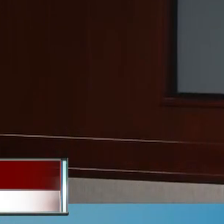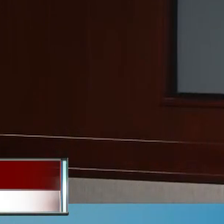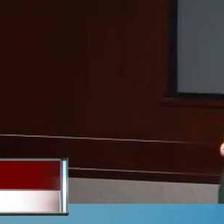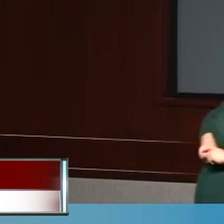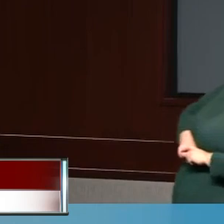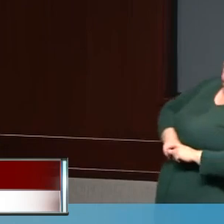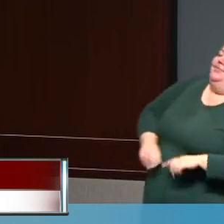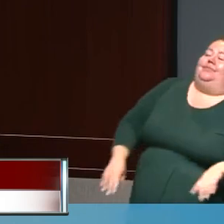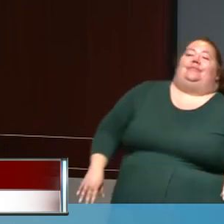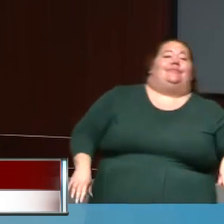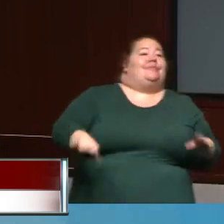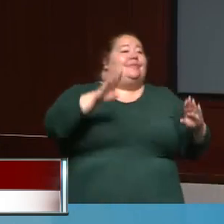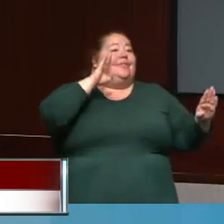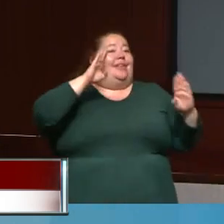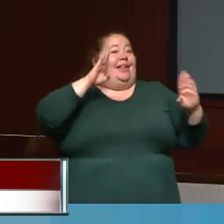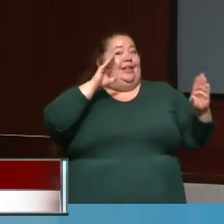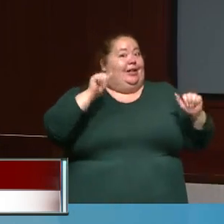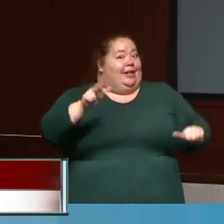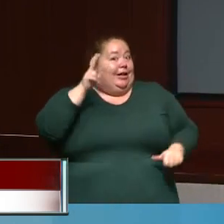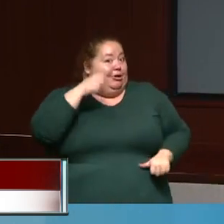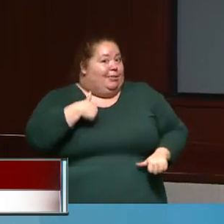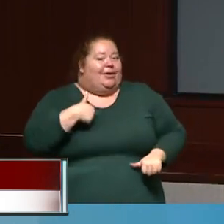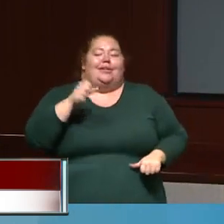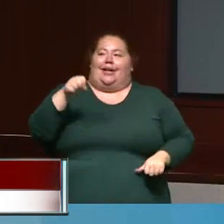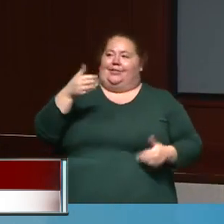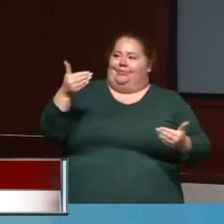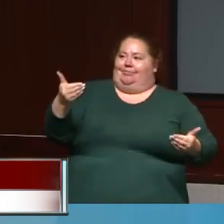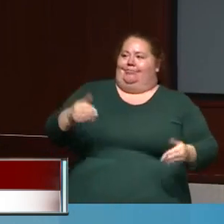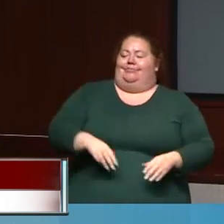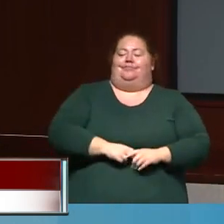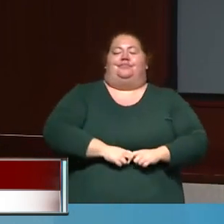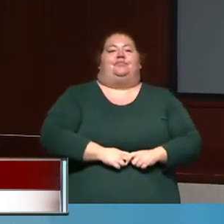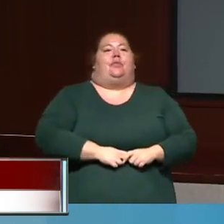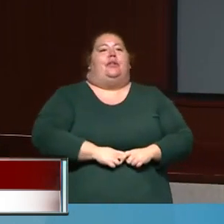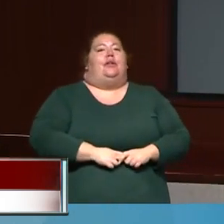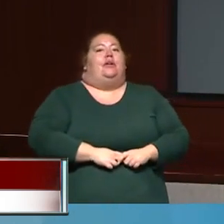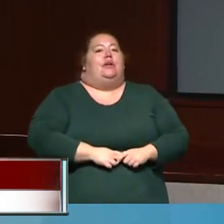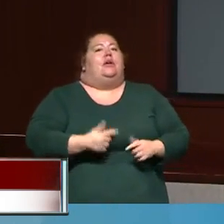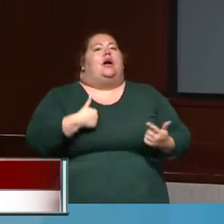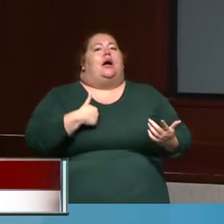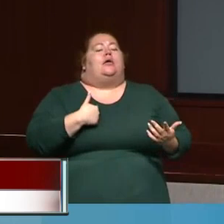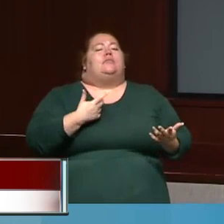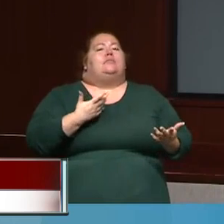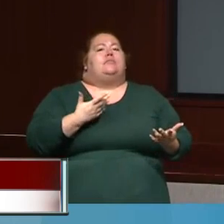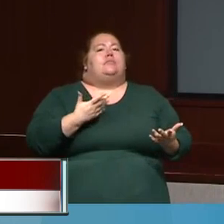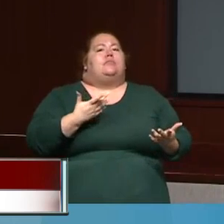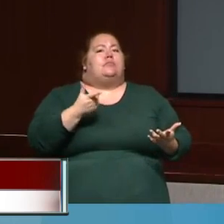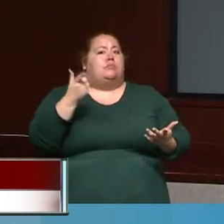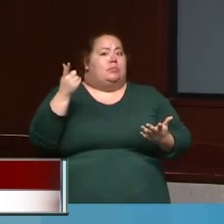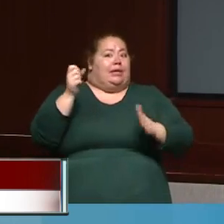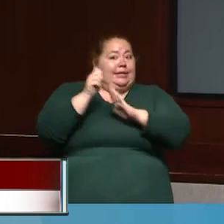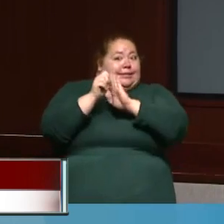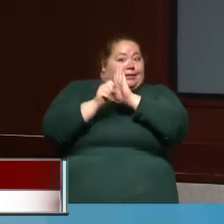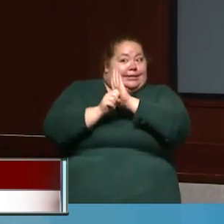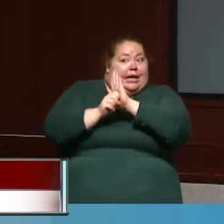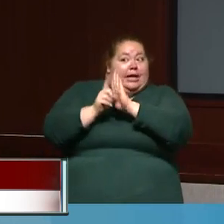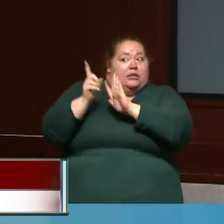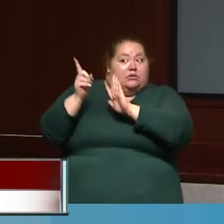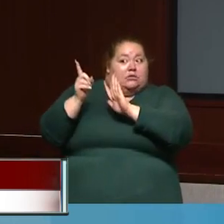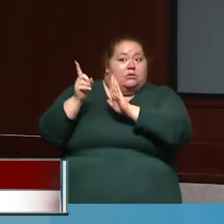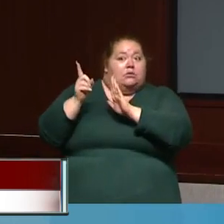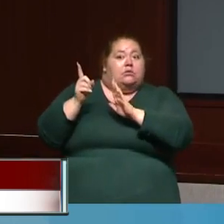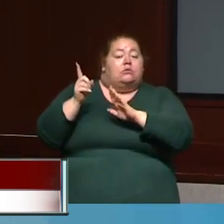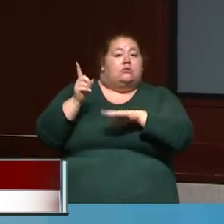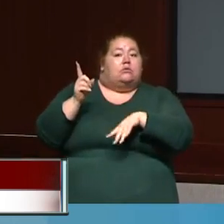Hi, yes, can you hear me? Yes, go ahead. Okay, great. Yes, I was wondering if the state has responded to your resolution